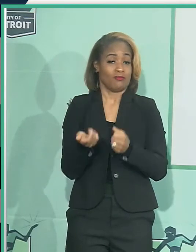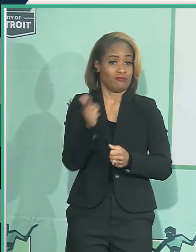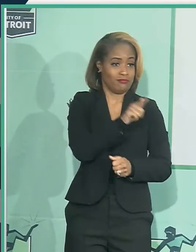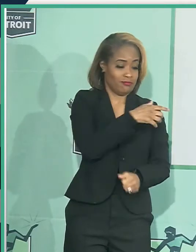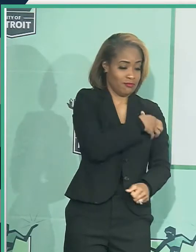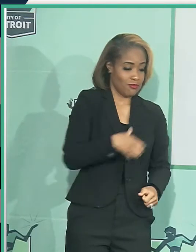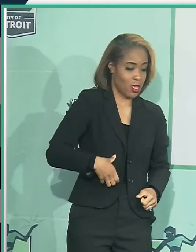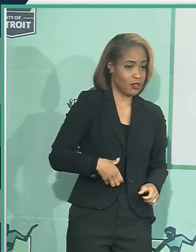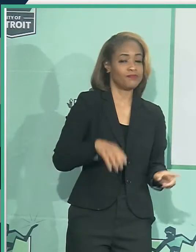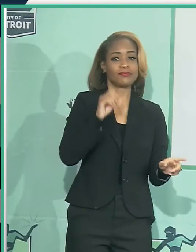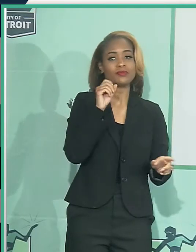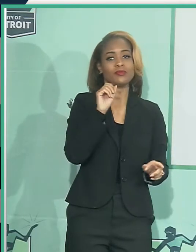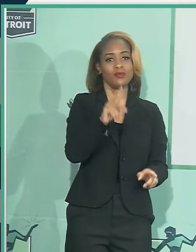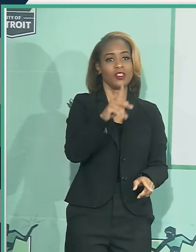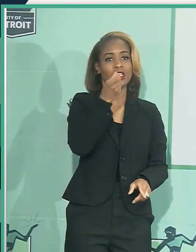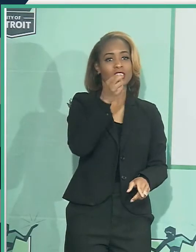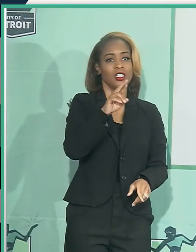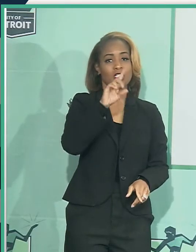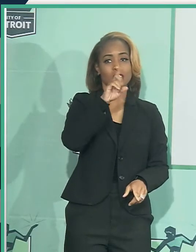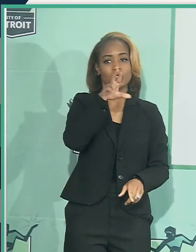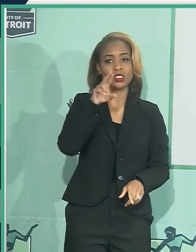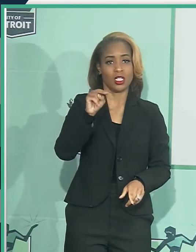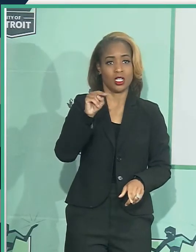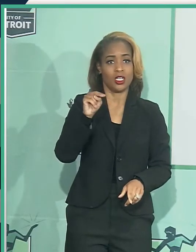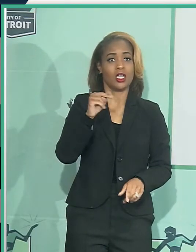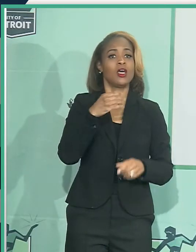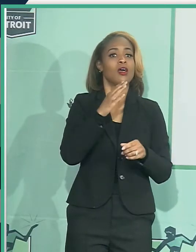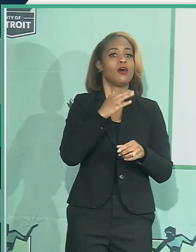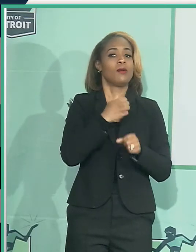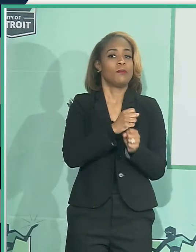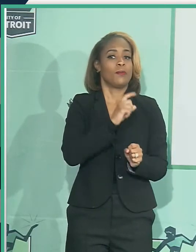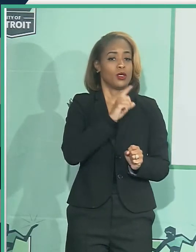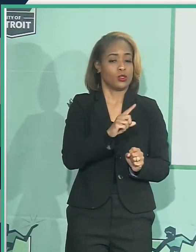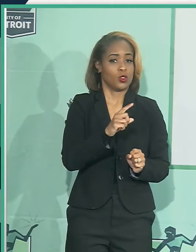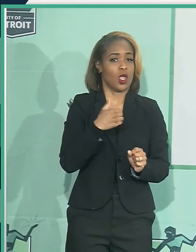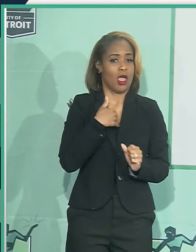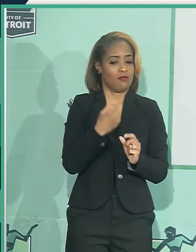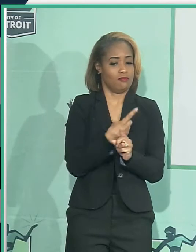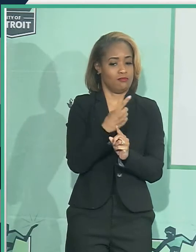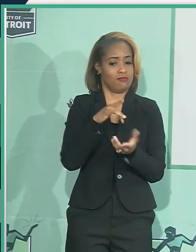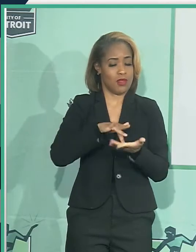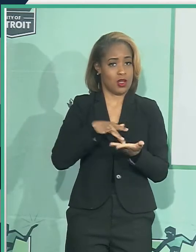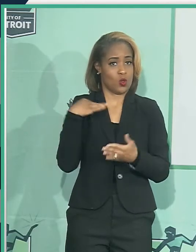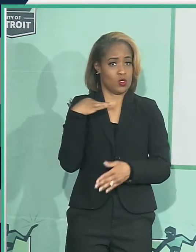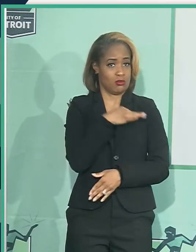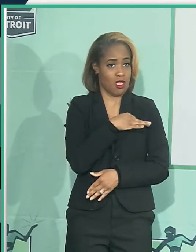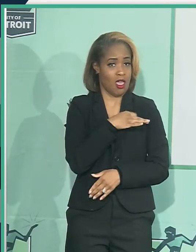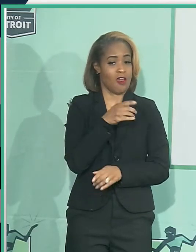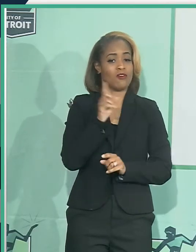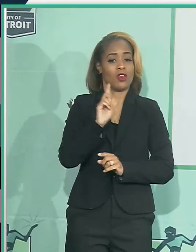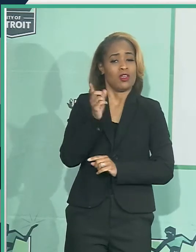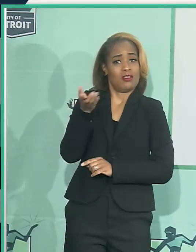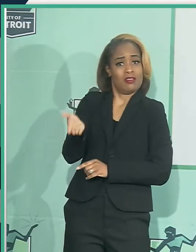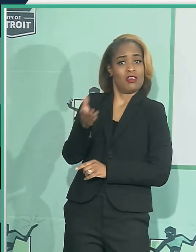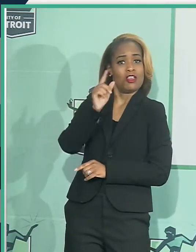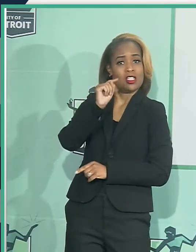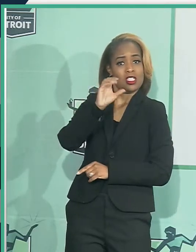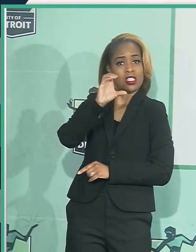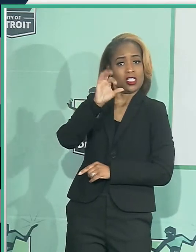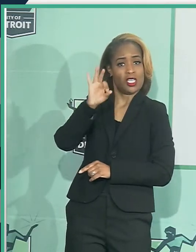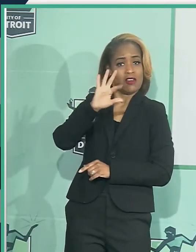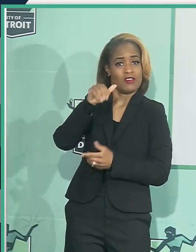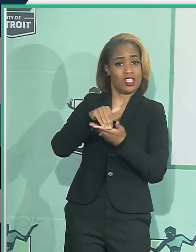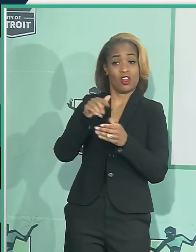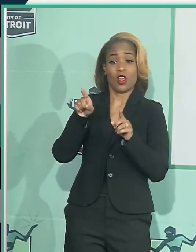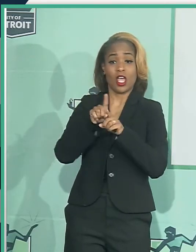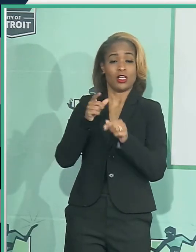and so Dr. Dunn is going to be making sure that there is appropriate medical staff at the TCF Center as you pull up, as